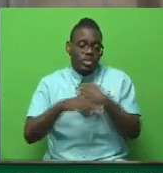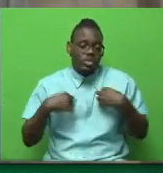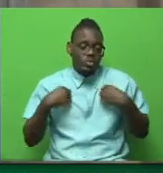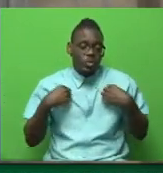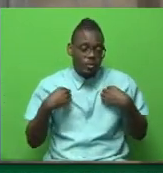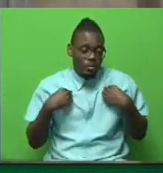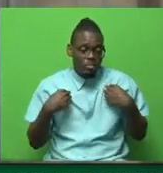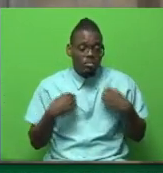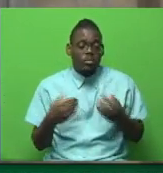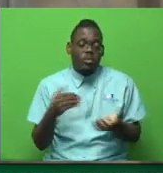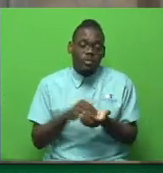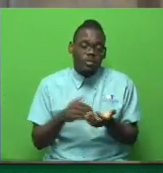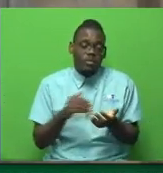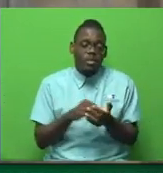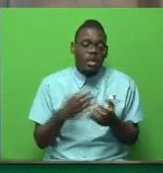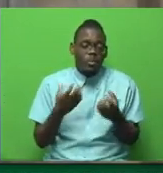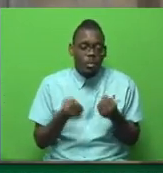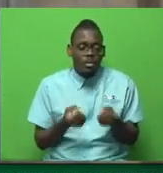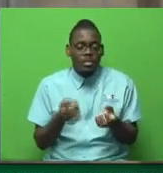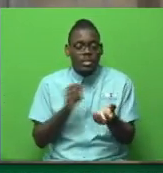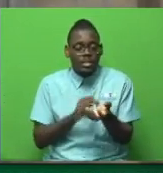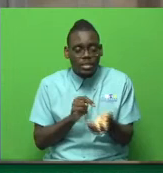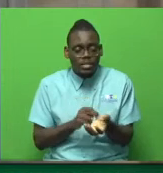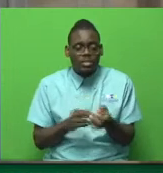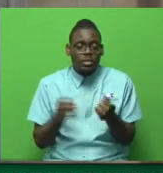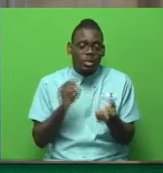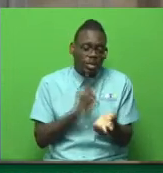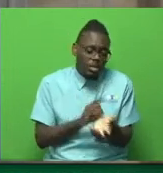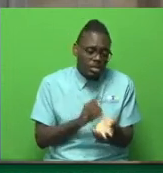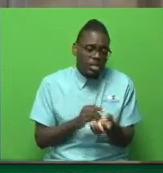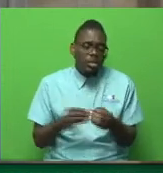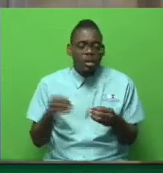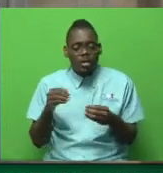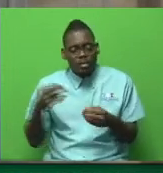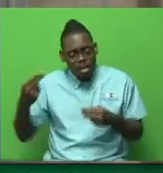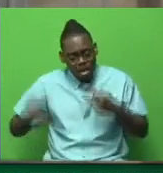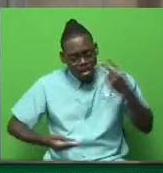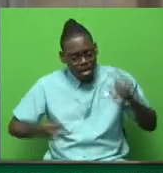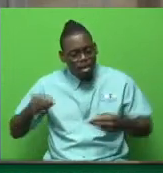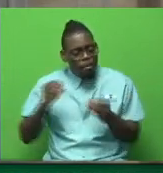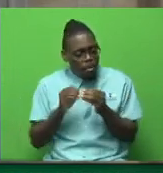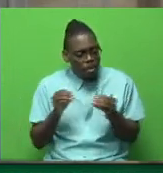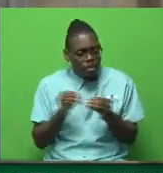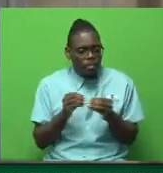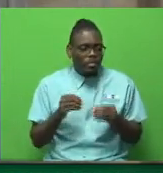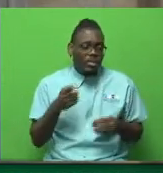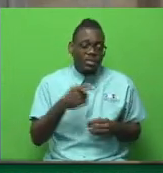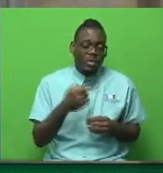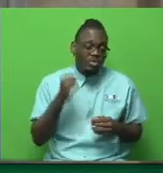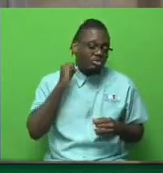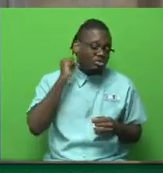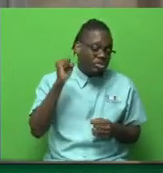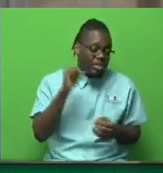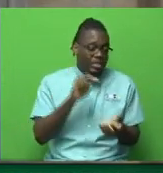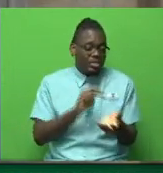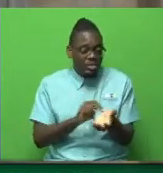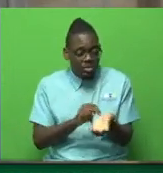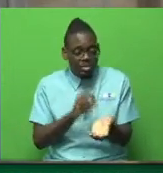additional nursing and medical staff to be hired in order to release his stress placed on our doctors and nurses